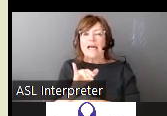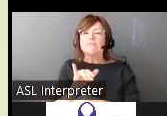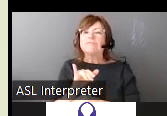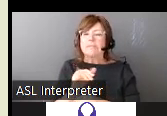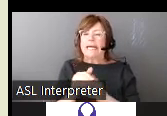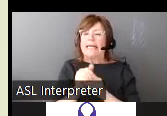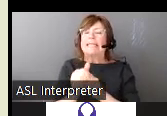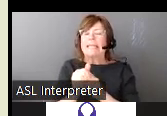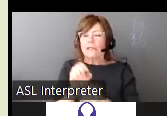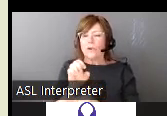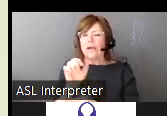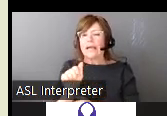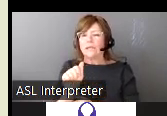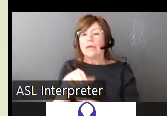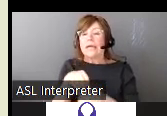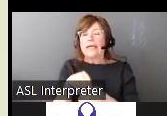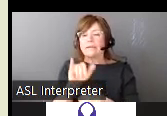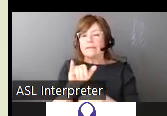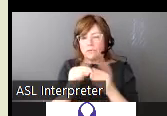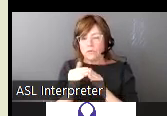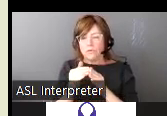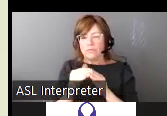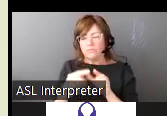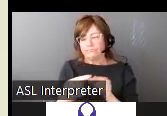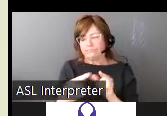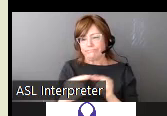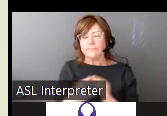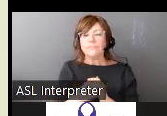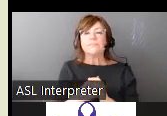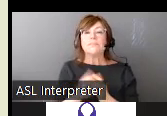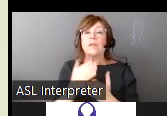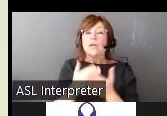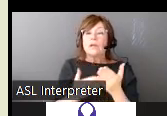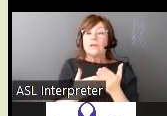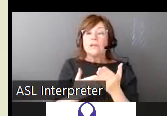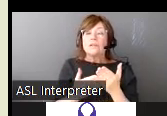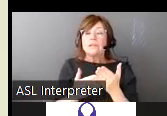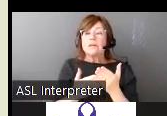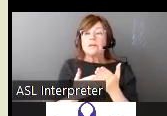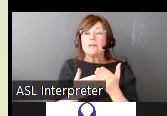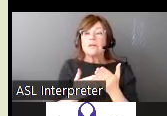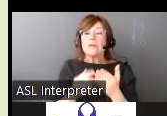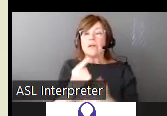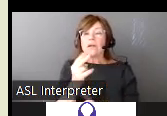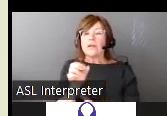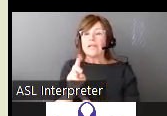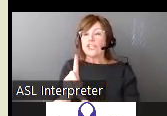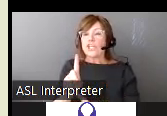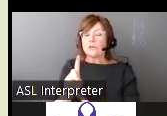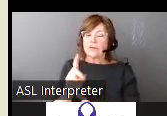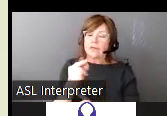elder abuse in the Cantonese speaking community. Some statistically significant gender-based differences were also